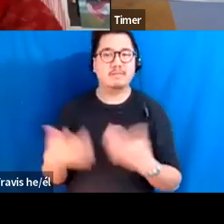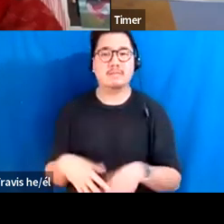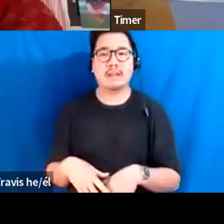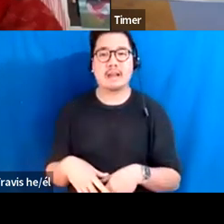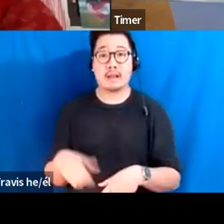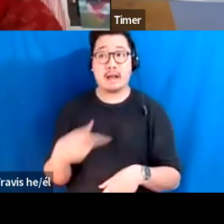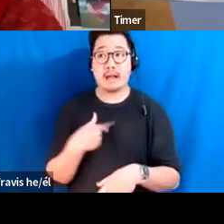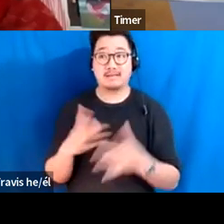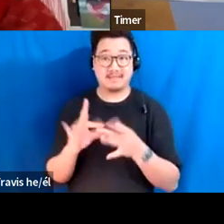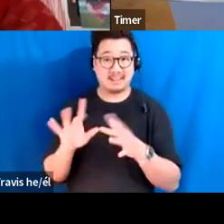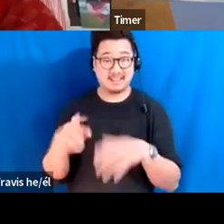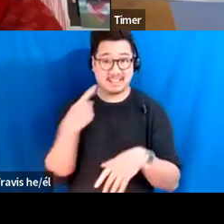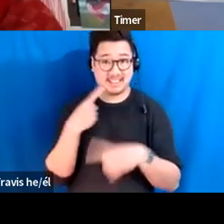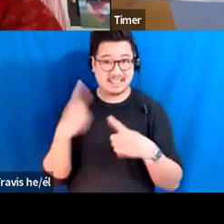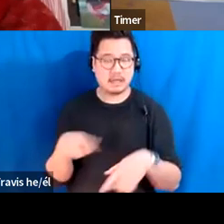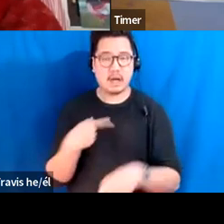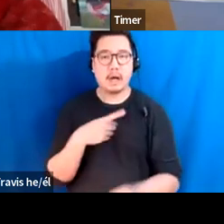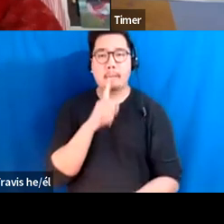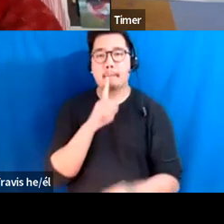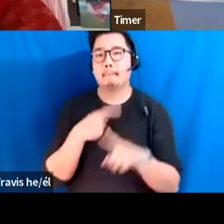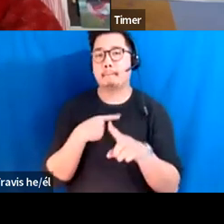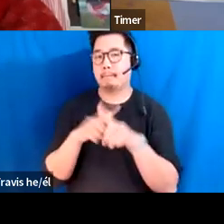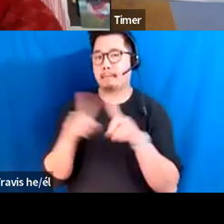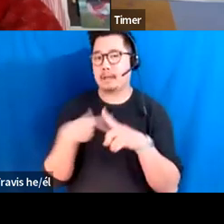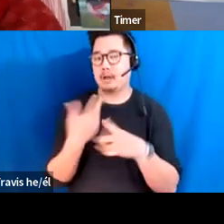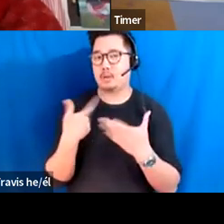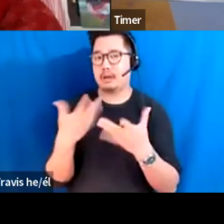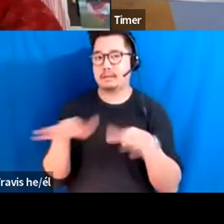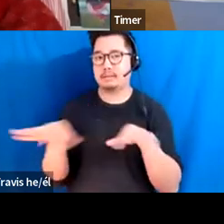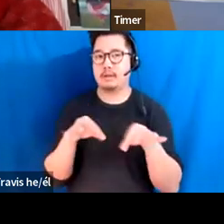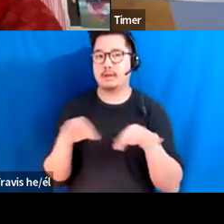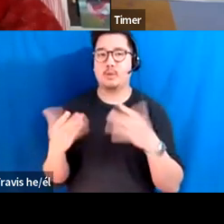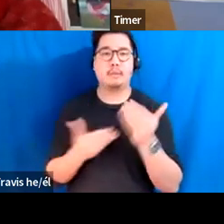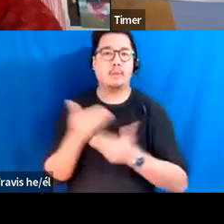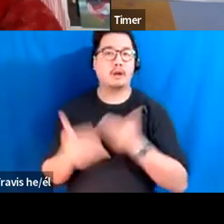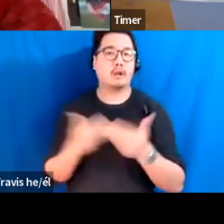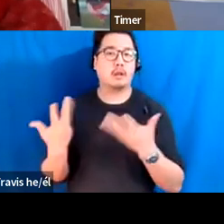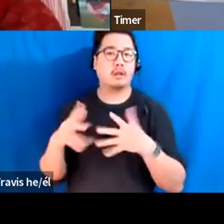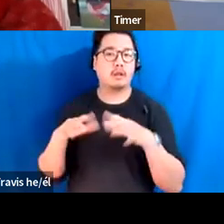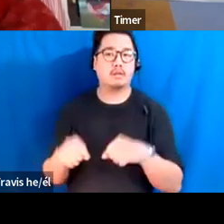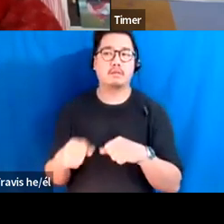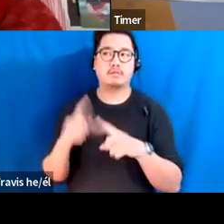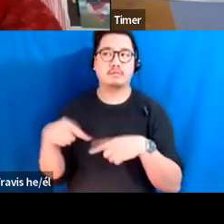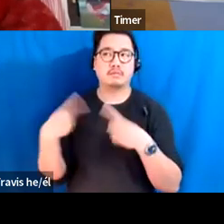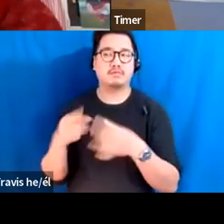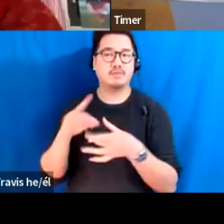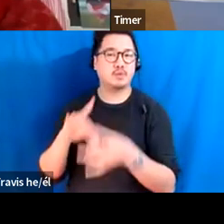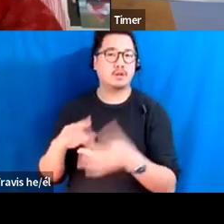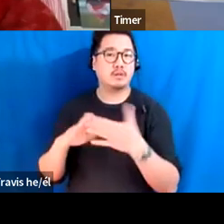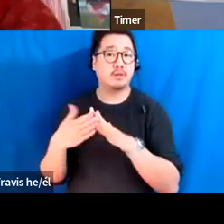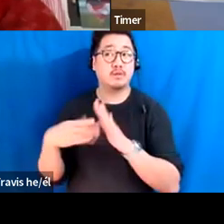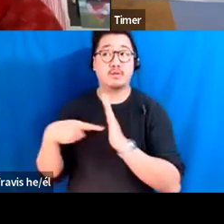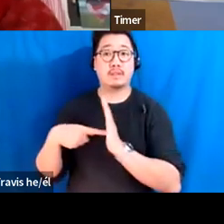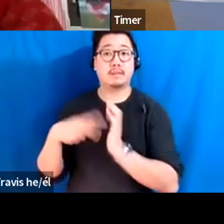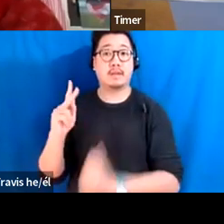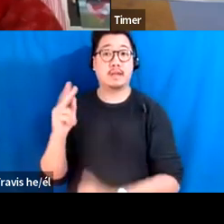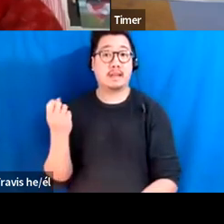um but i want to understand what processes have been taking place at the community level levels especially for the k through eights